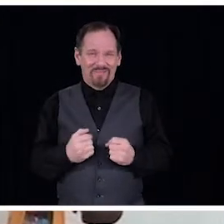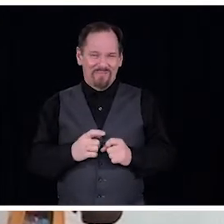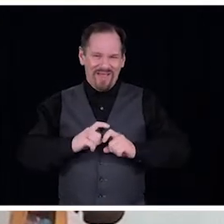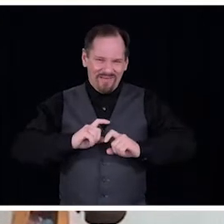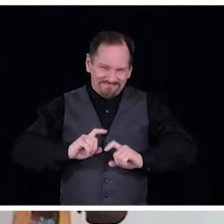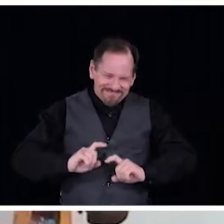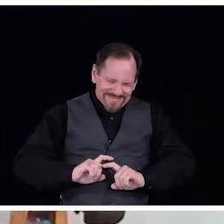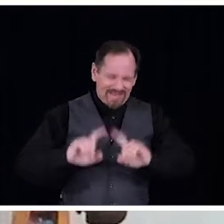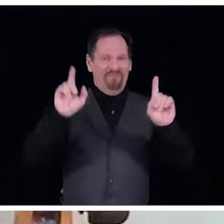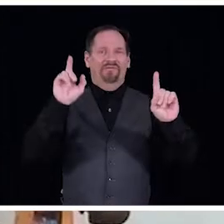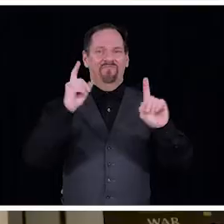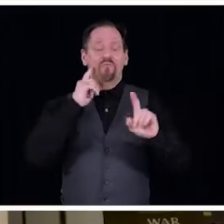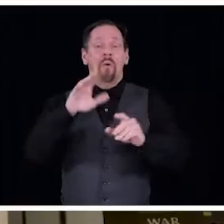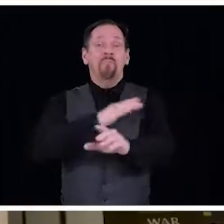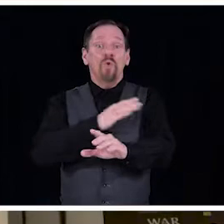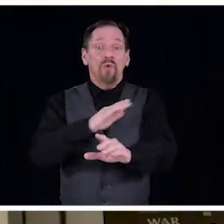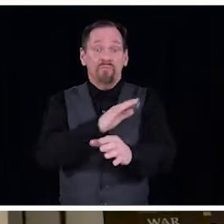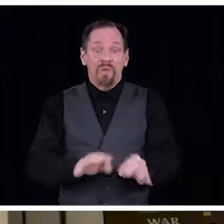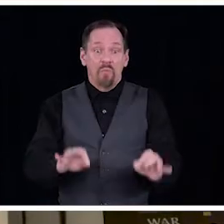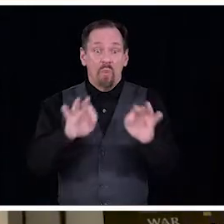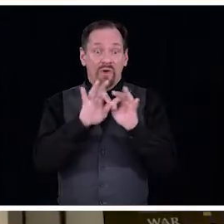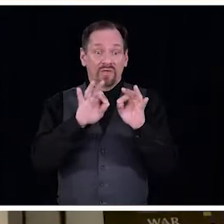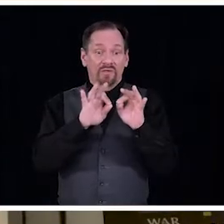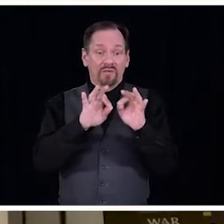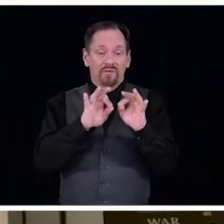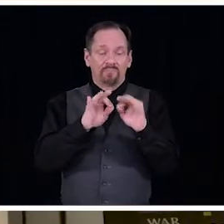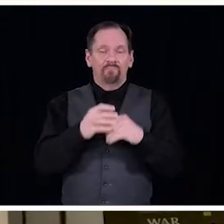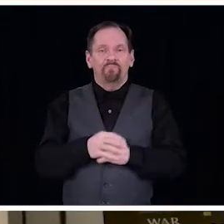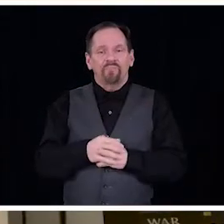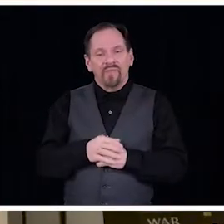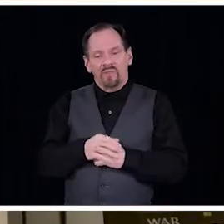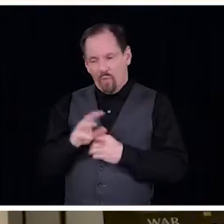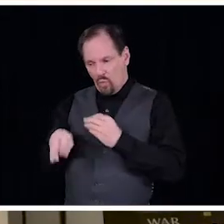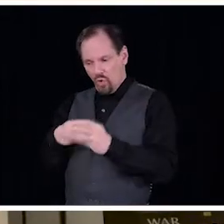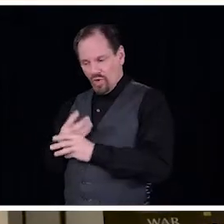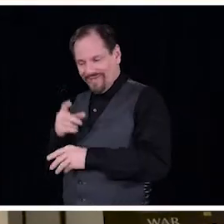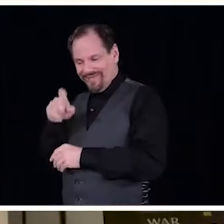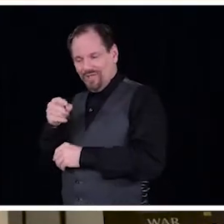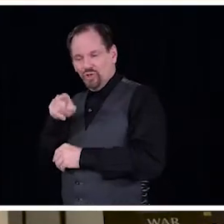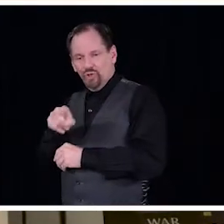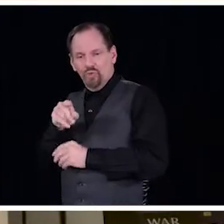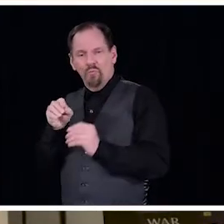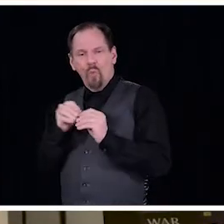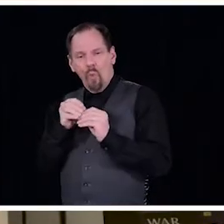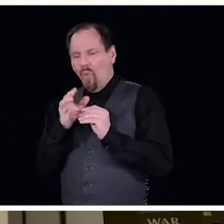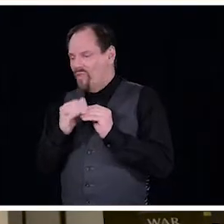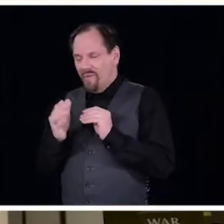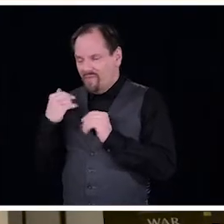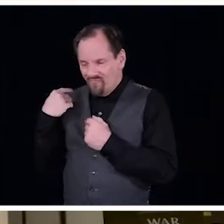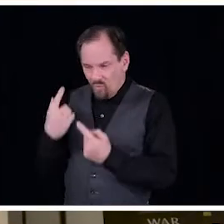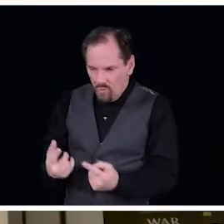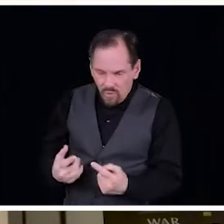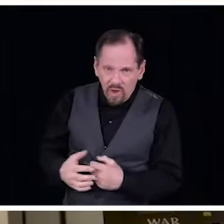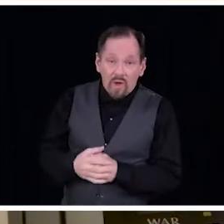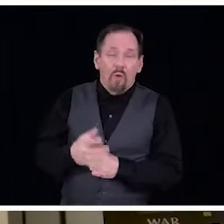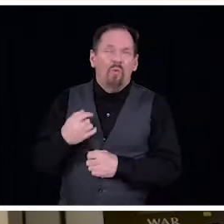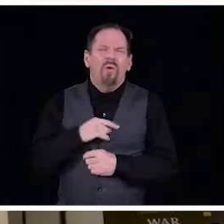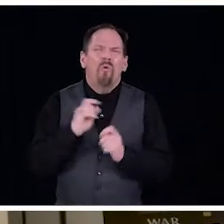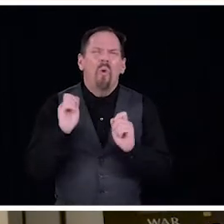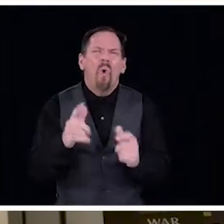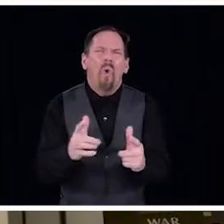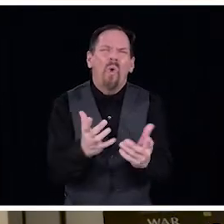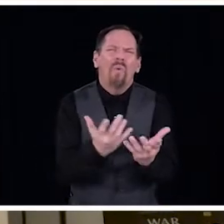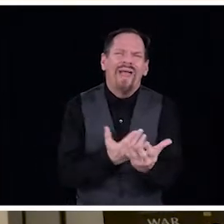difference, to make music matter. The world needs you more than ever. We're all yearning and starving for you